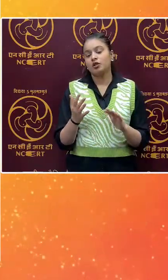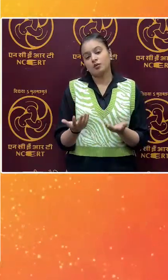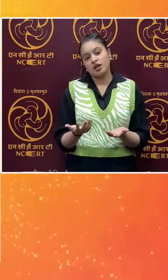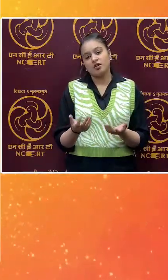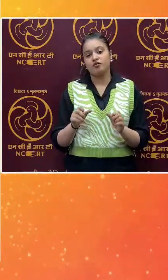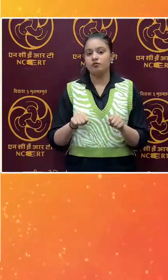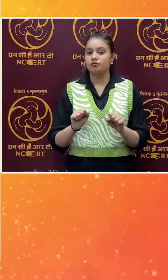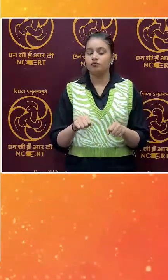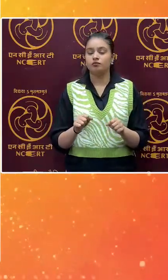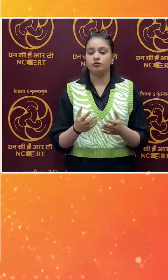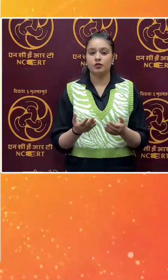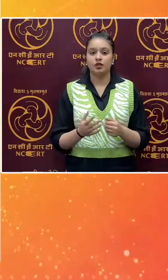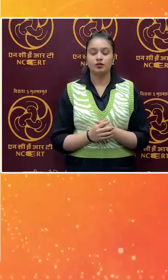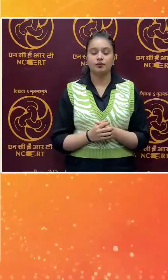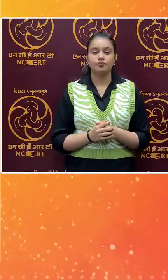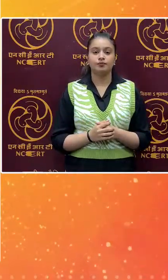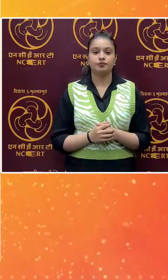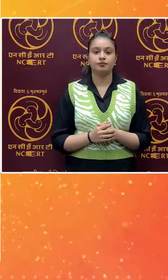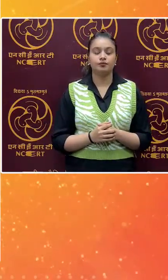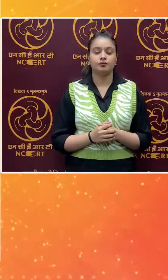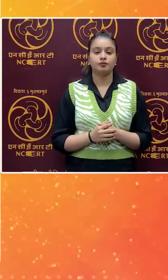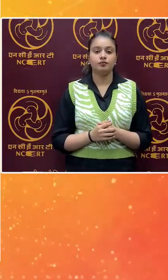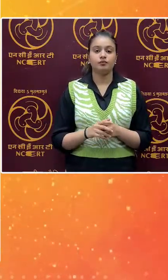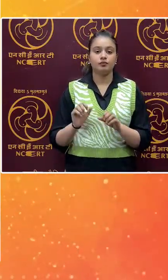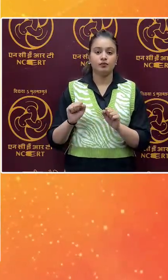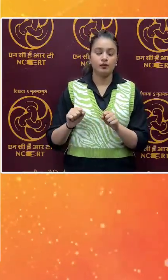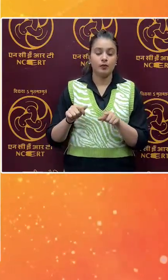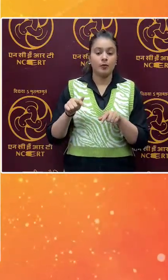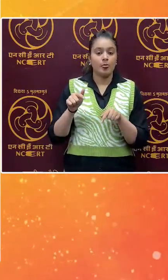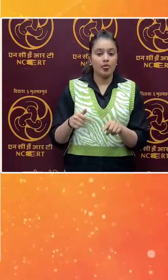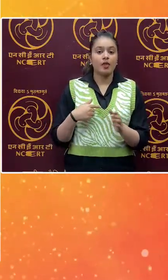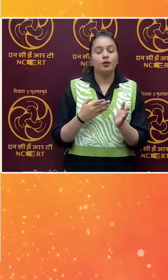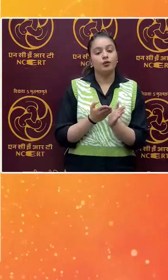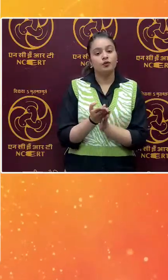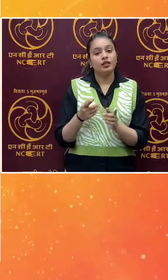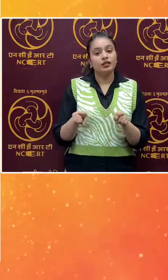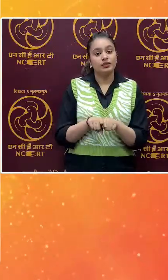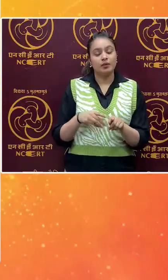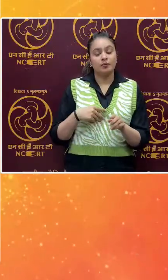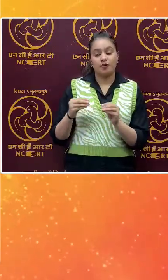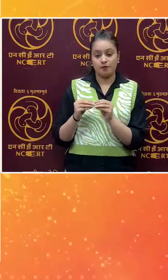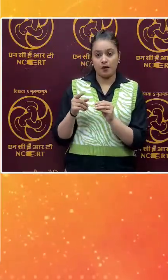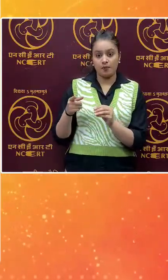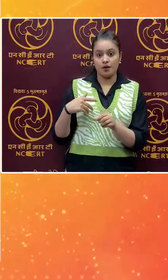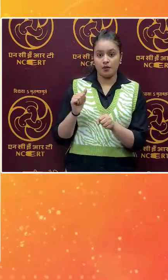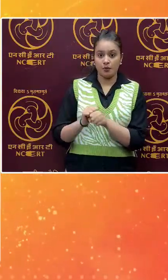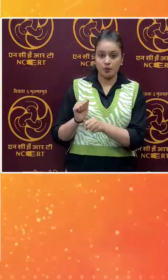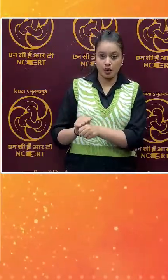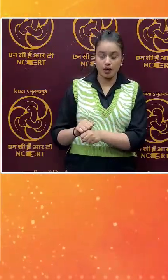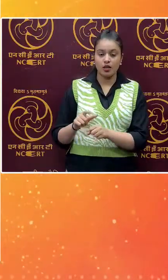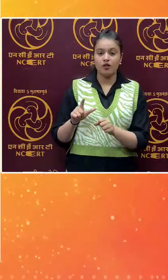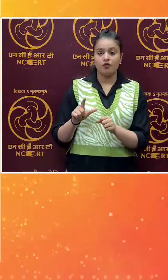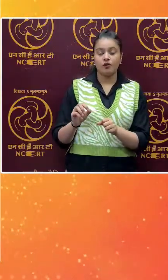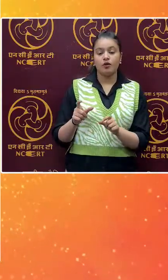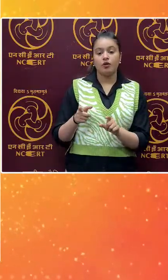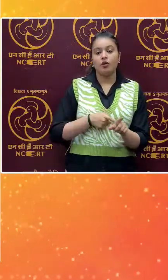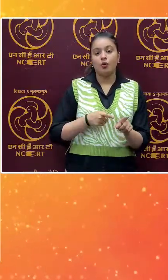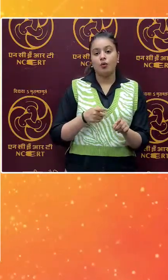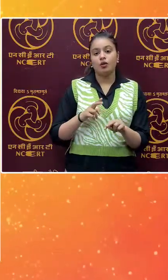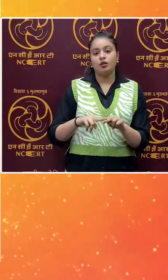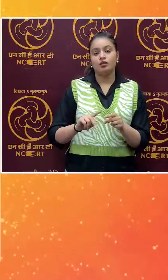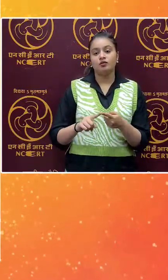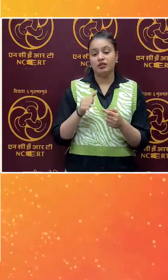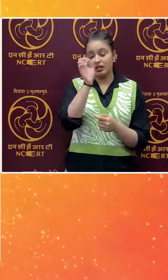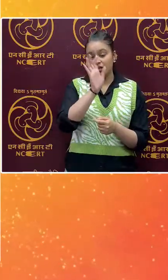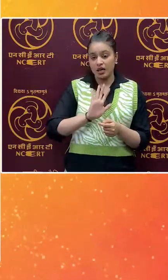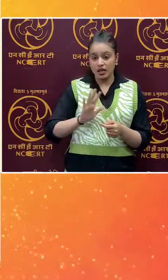of applications. nuclear energy. Right. Yes. So this is how it is. Bhabha worked with elephant. So Okay. India's